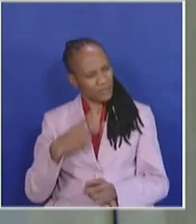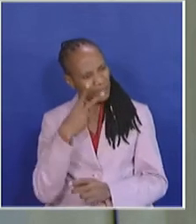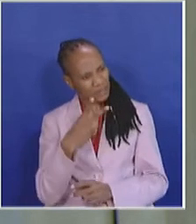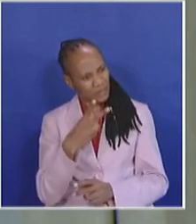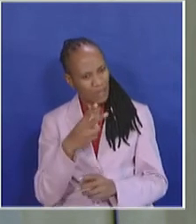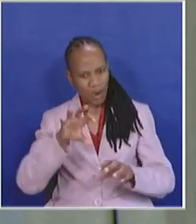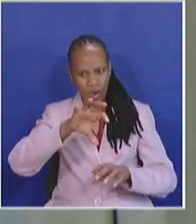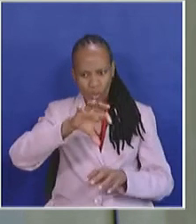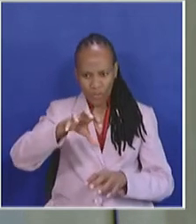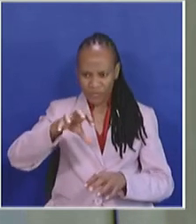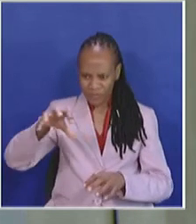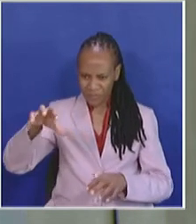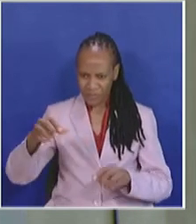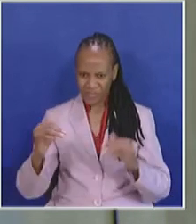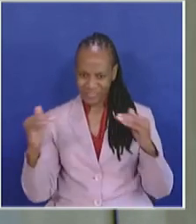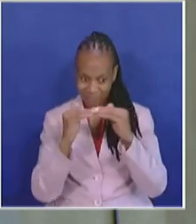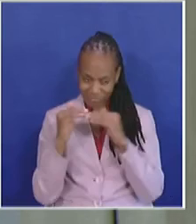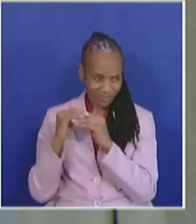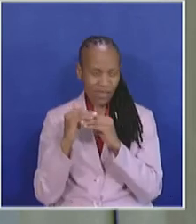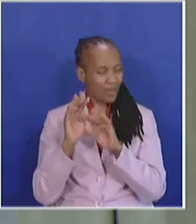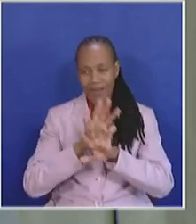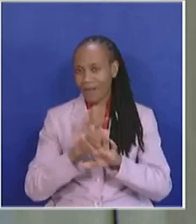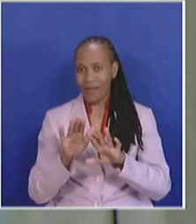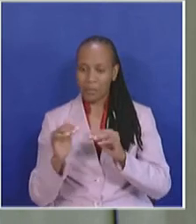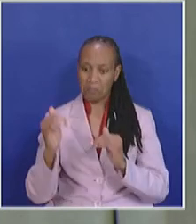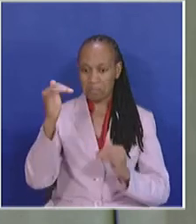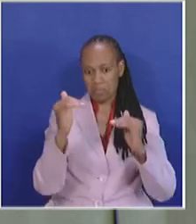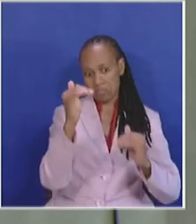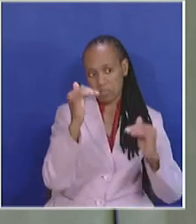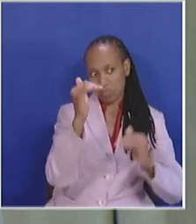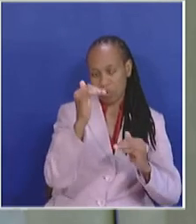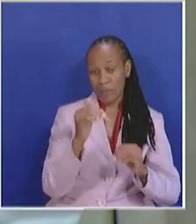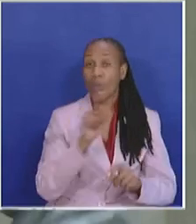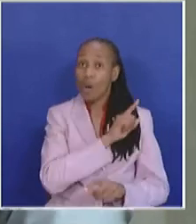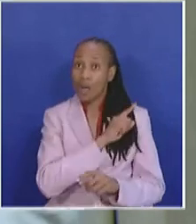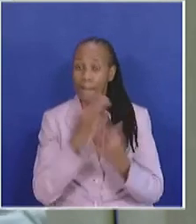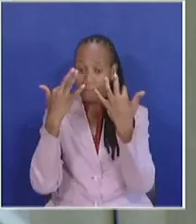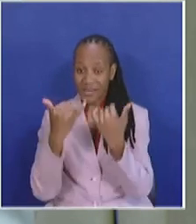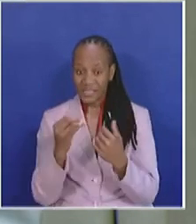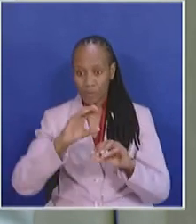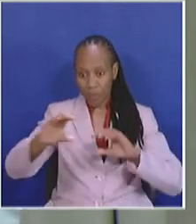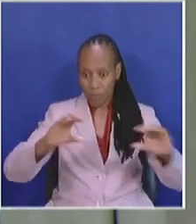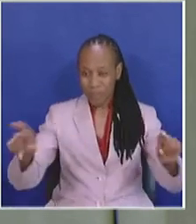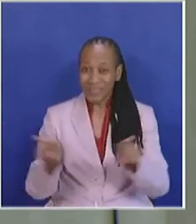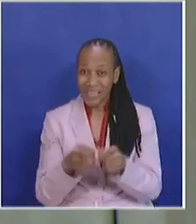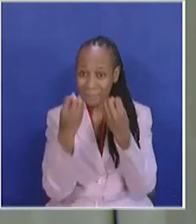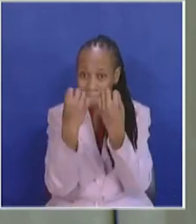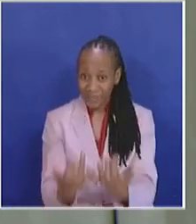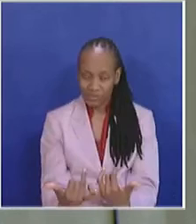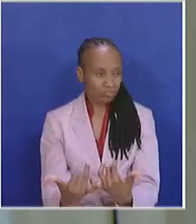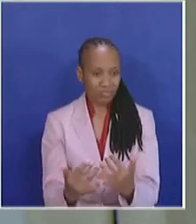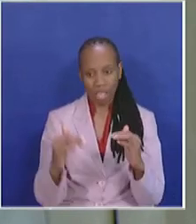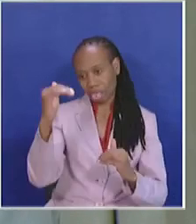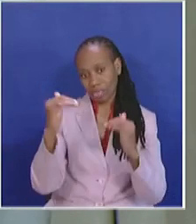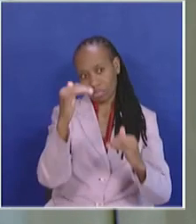look at all the plans, you find there are provinces that are getting more than others. Now, if you go,